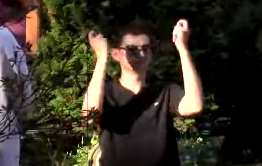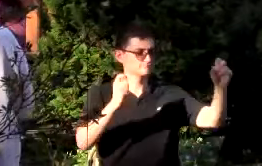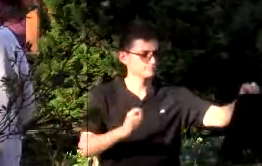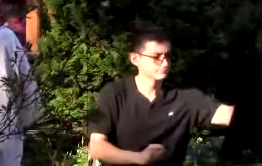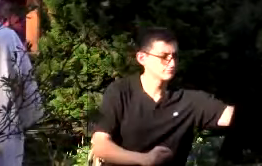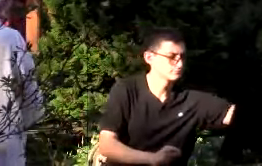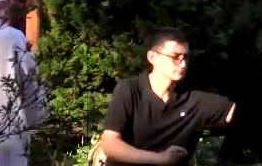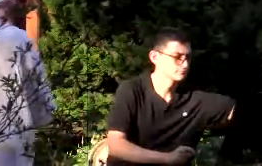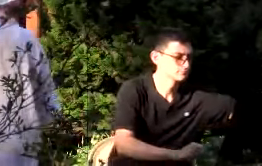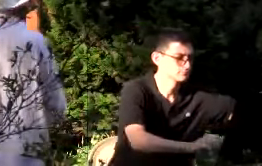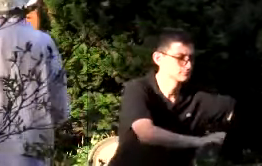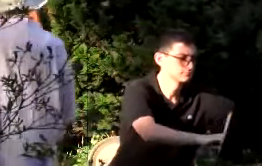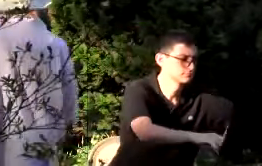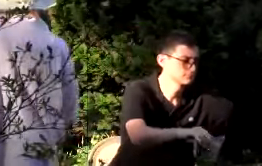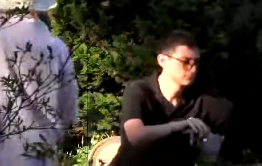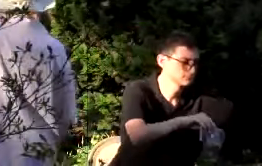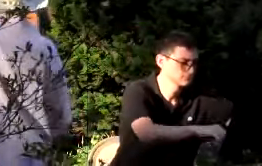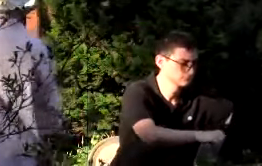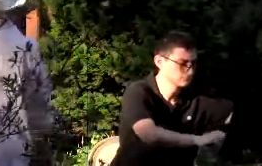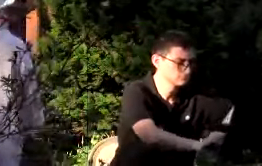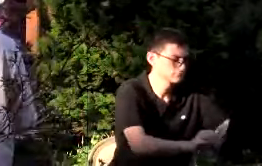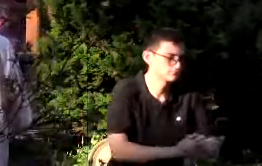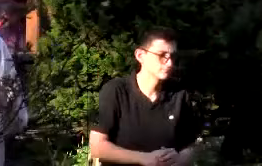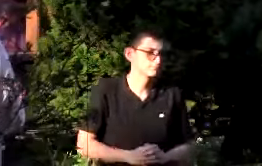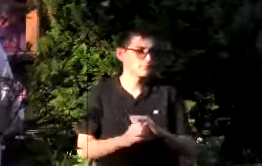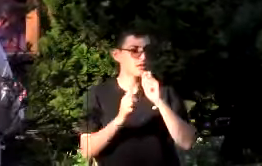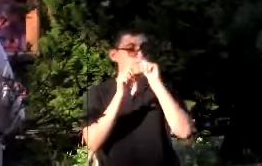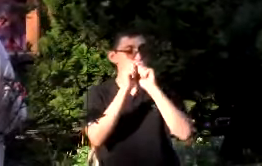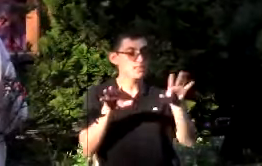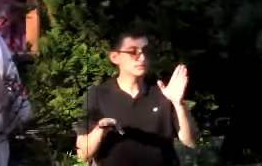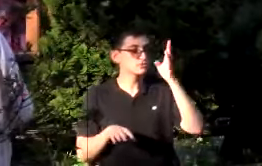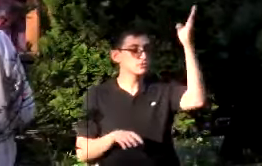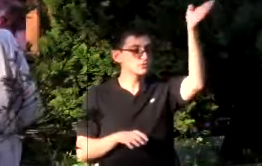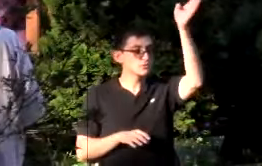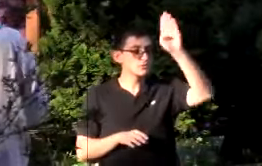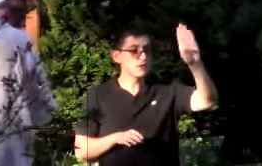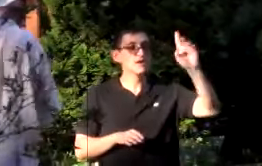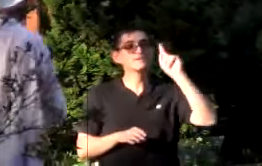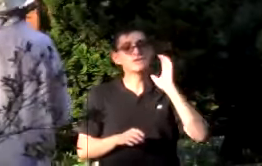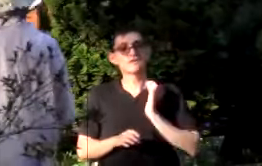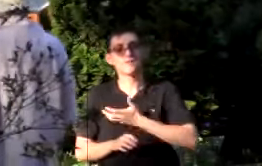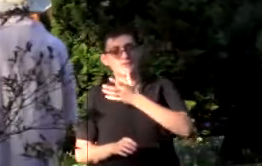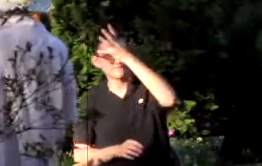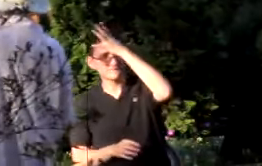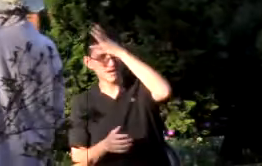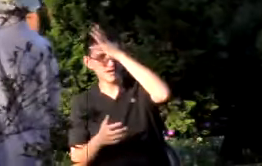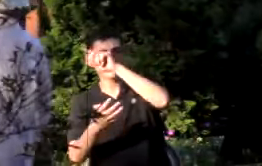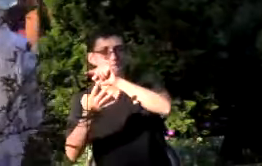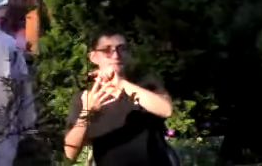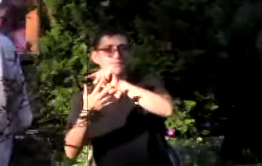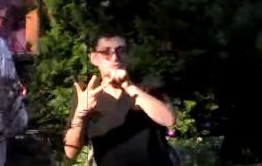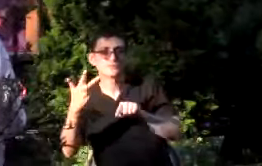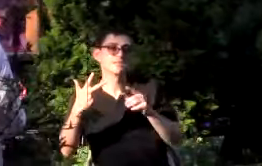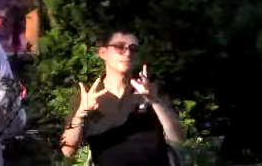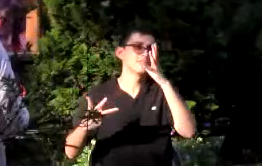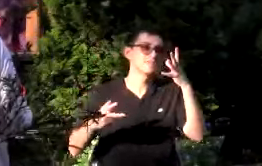Baruch atah Adonai, Eloheinu, Elohei Avotenu, Imoteinu,